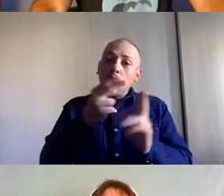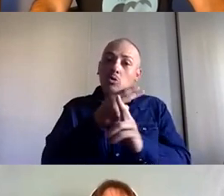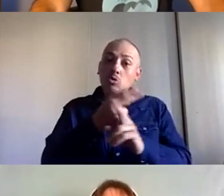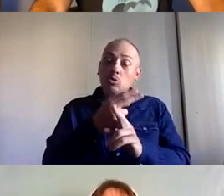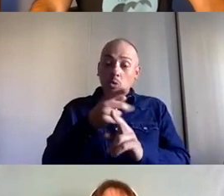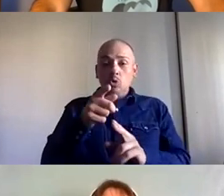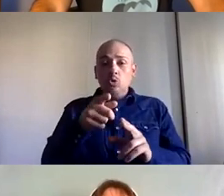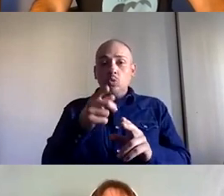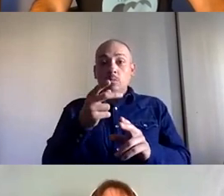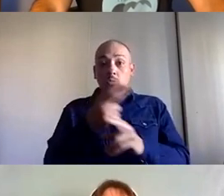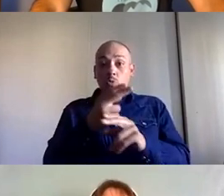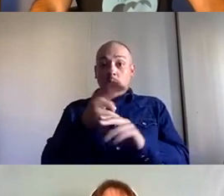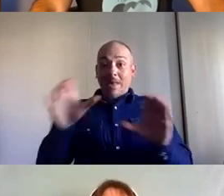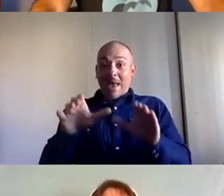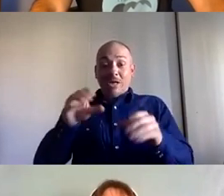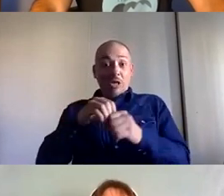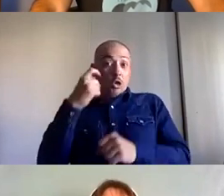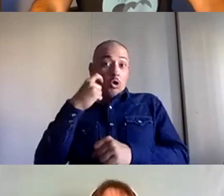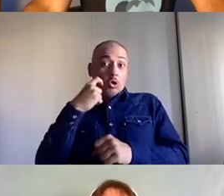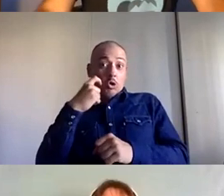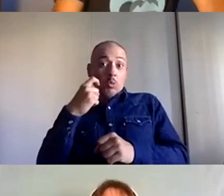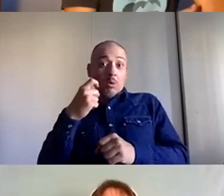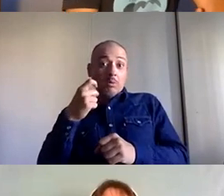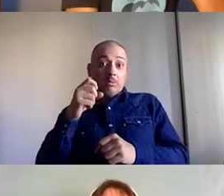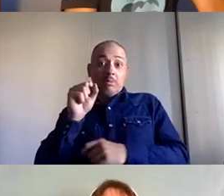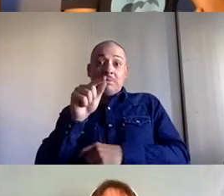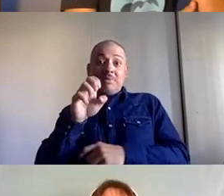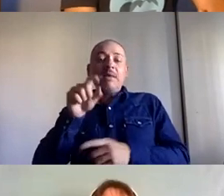action given being in a current state is